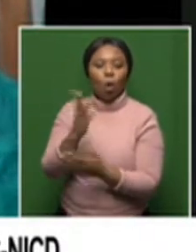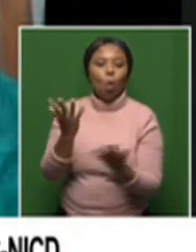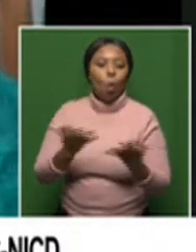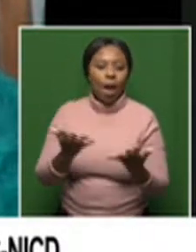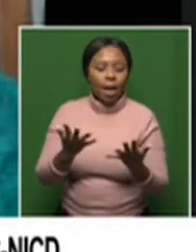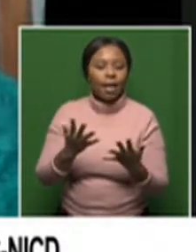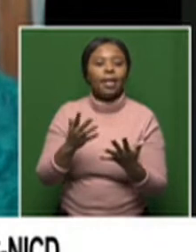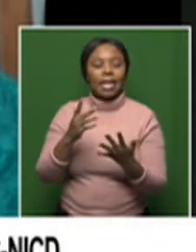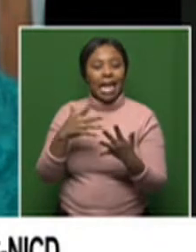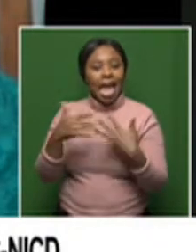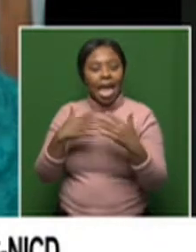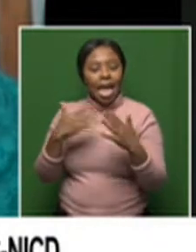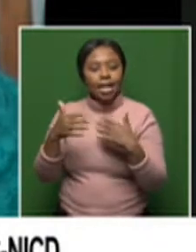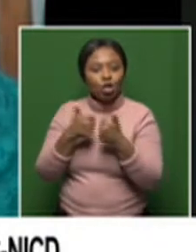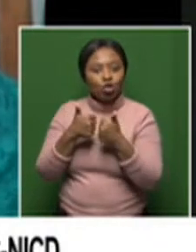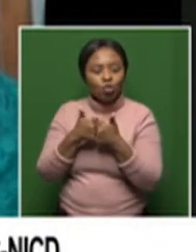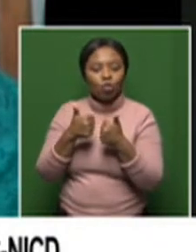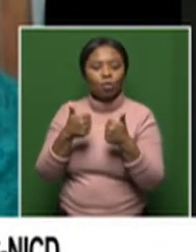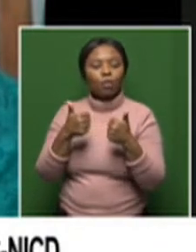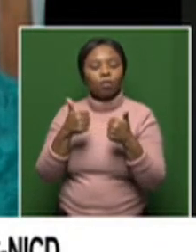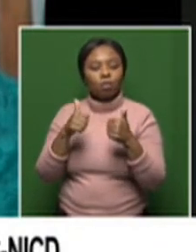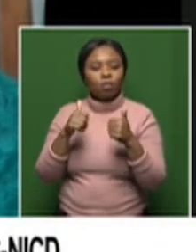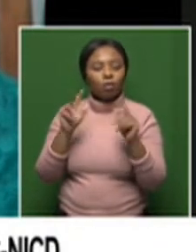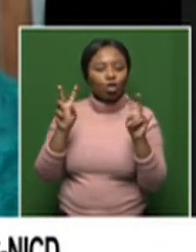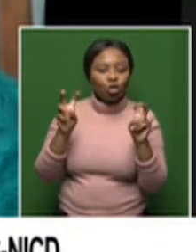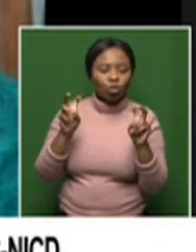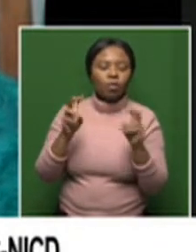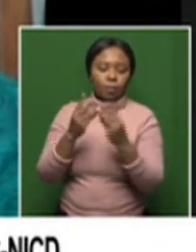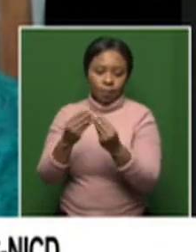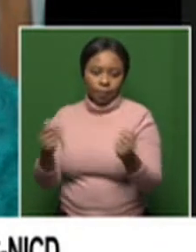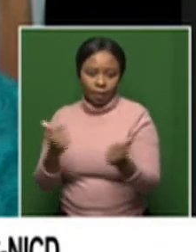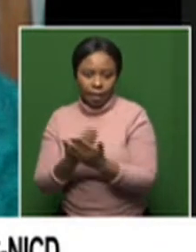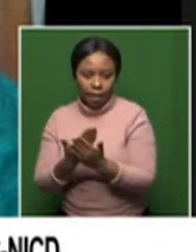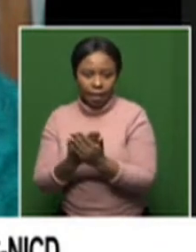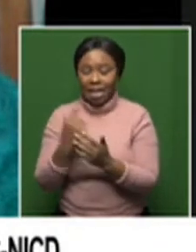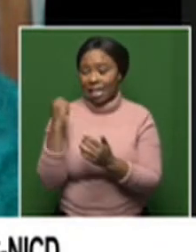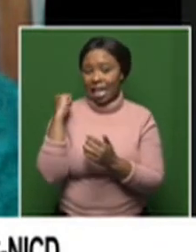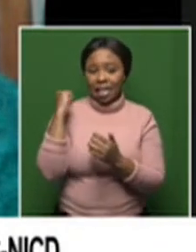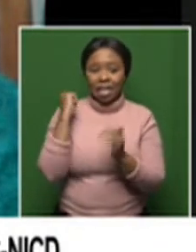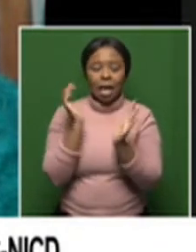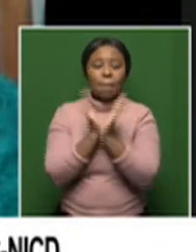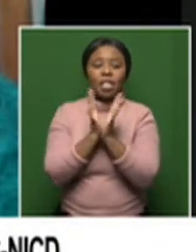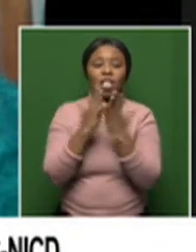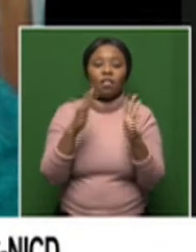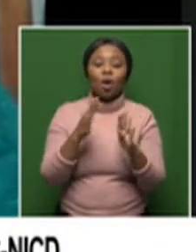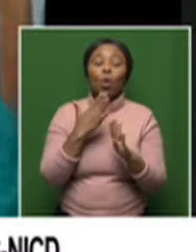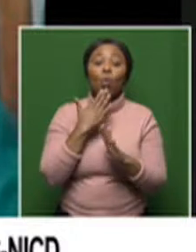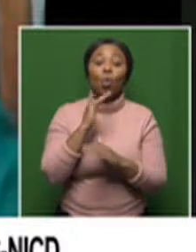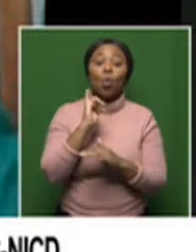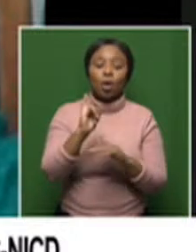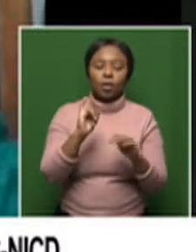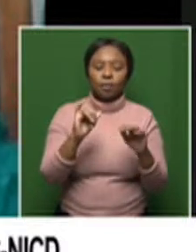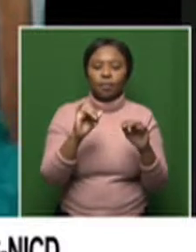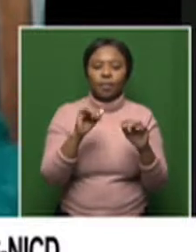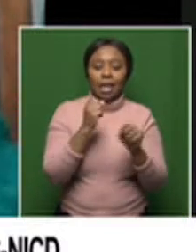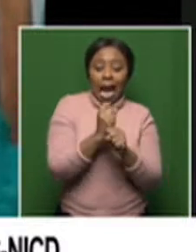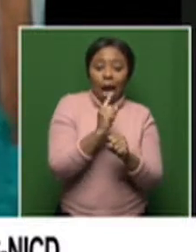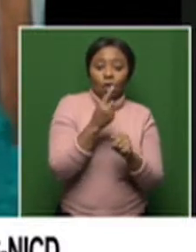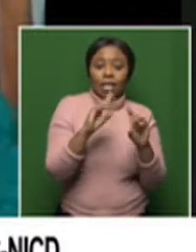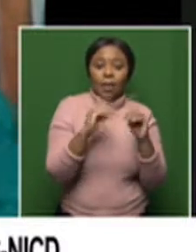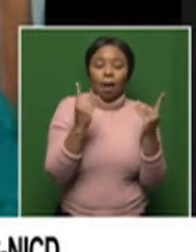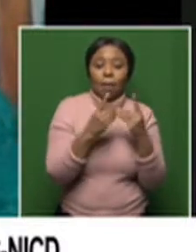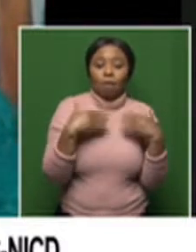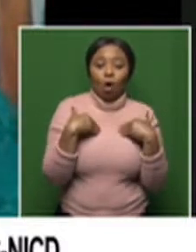the matters. Yesterday, as National Department, we held a meeting with the Gauteng Department of Health,